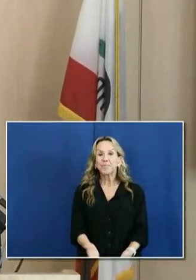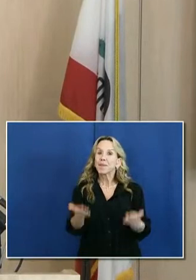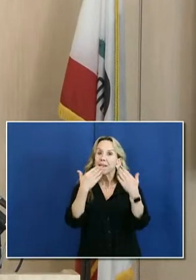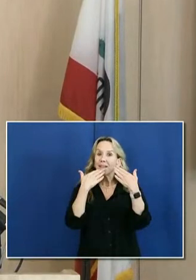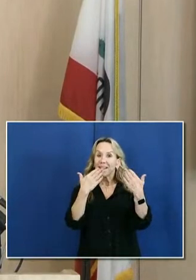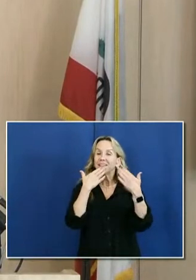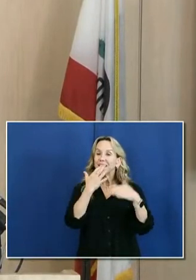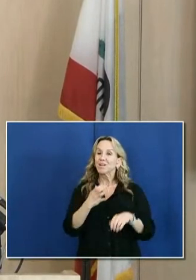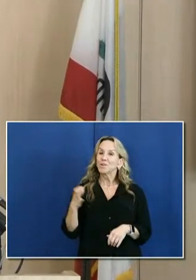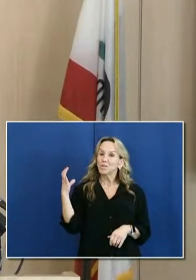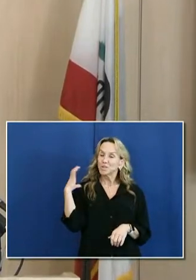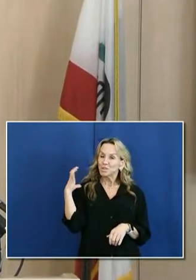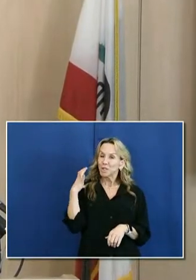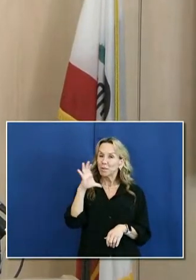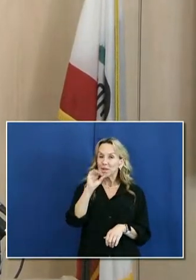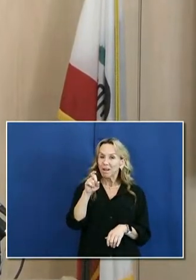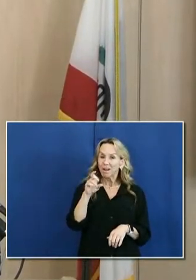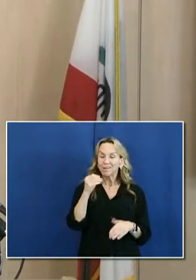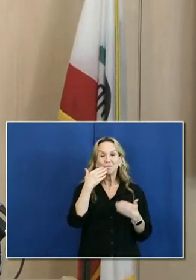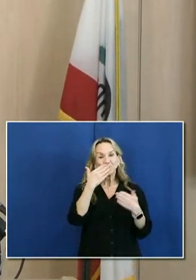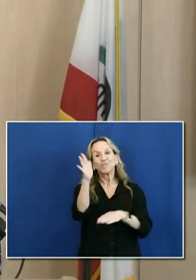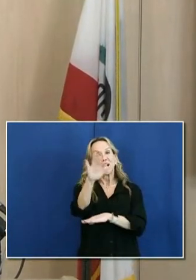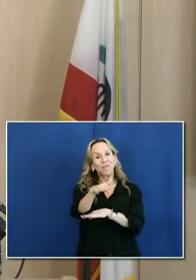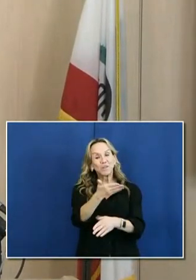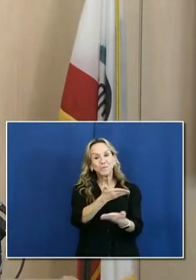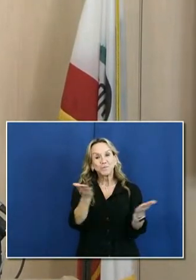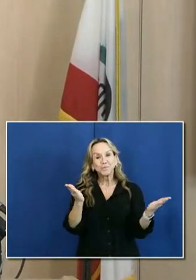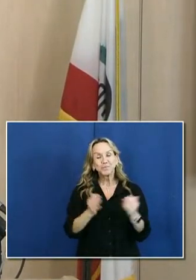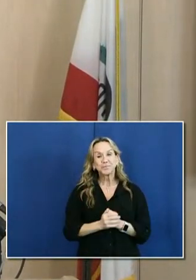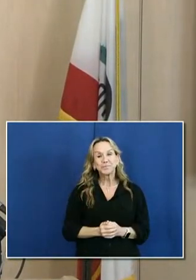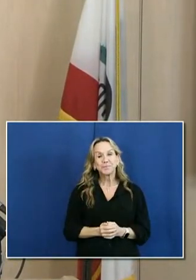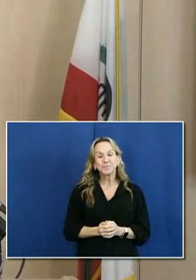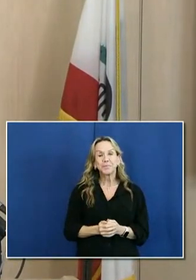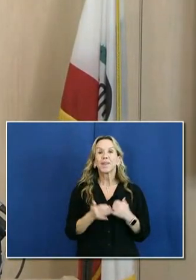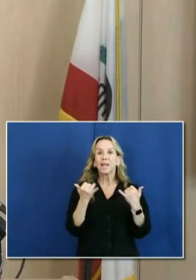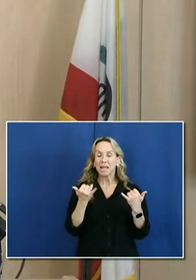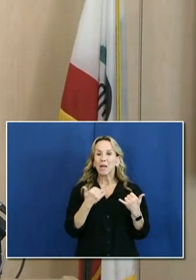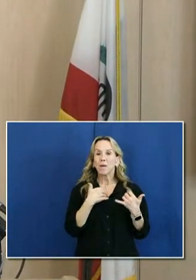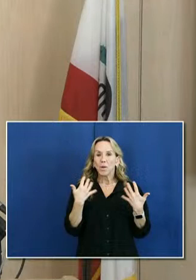Thank you, Chairman Cox, and good afternoon. While we have a